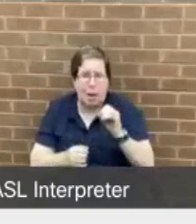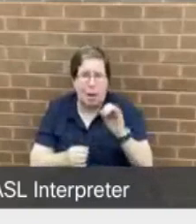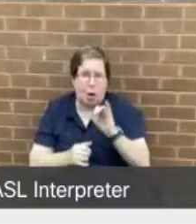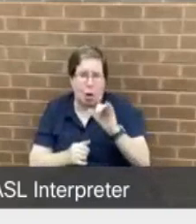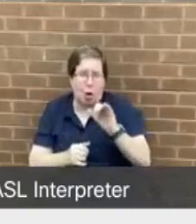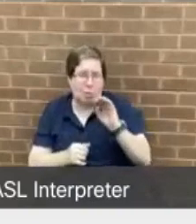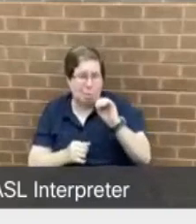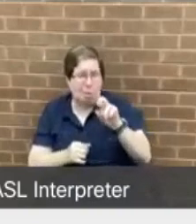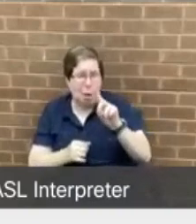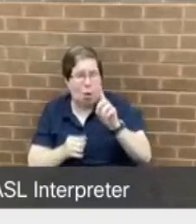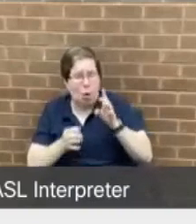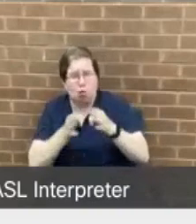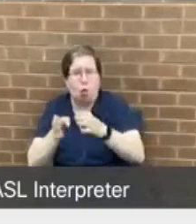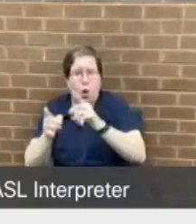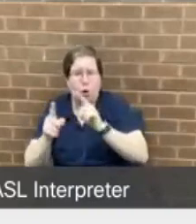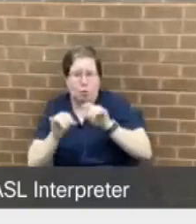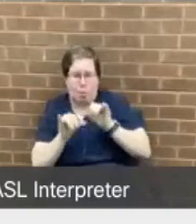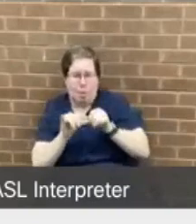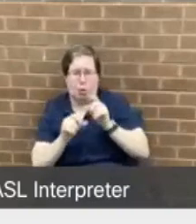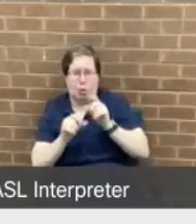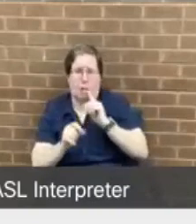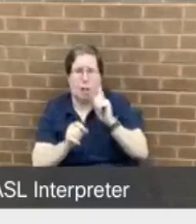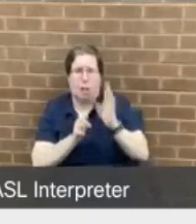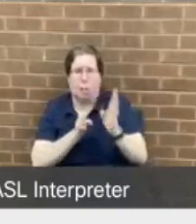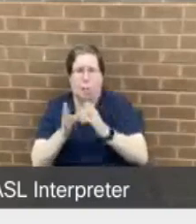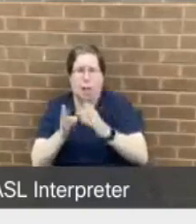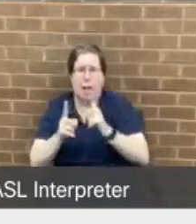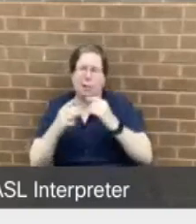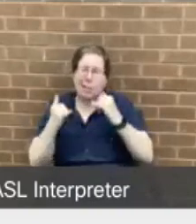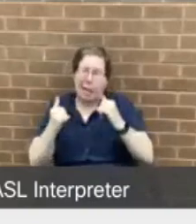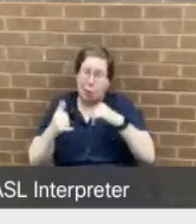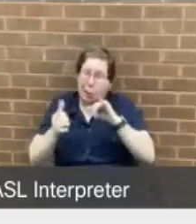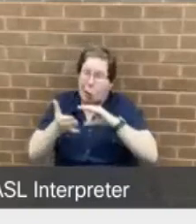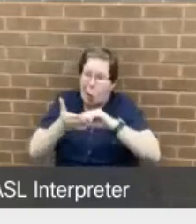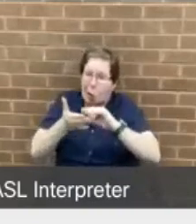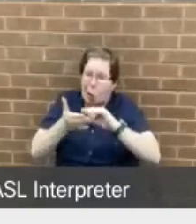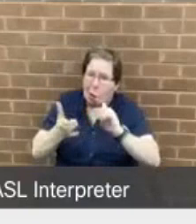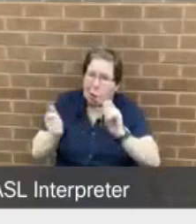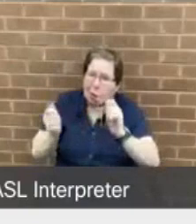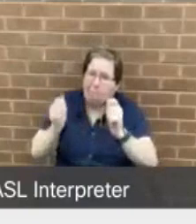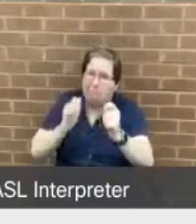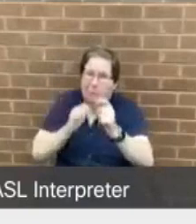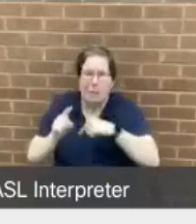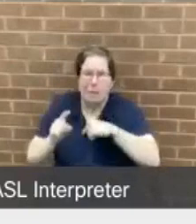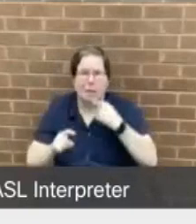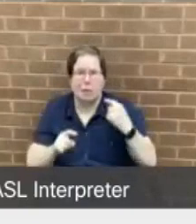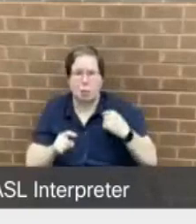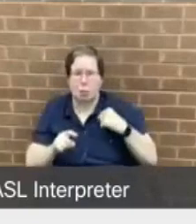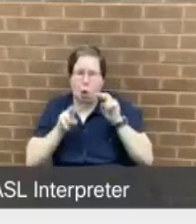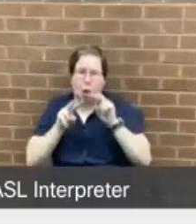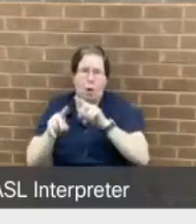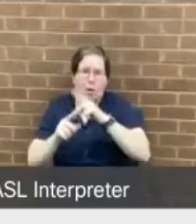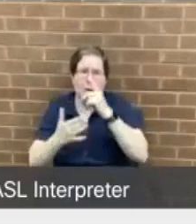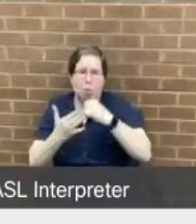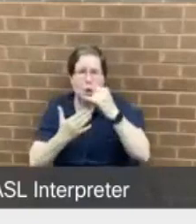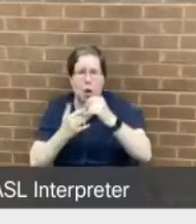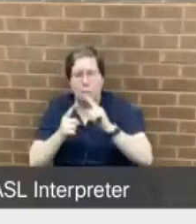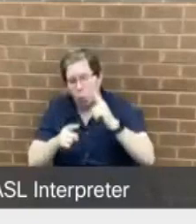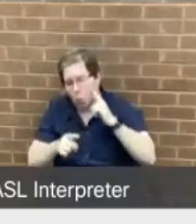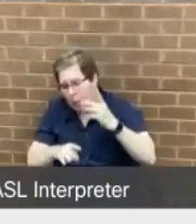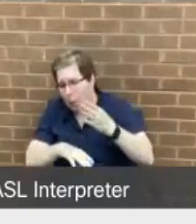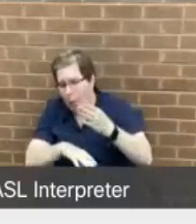industry from the engineering and planning side. So we're on the learning curve right now as we rebuild our shelf of projects, but we know improving our